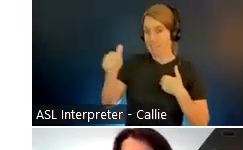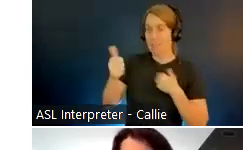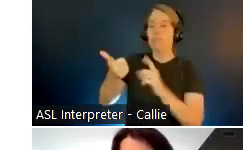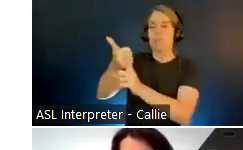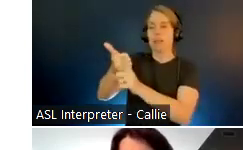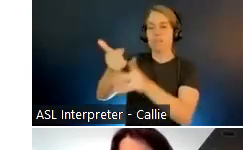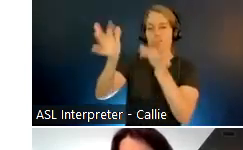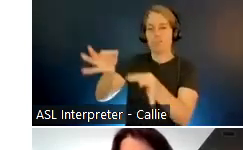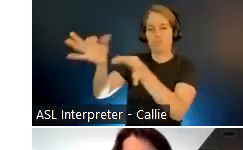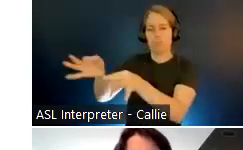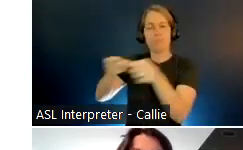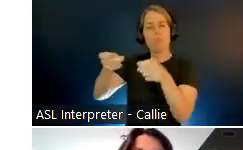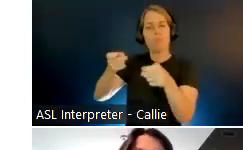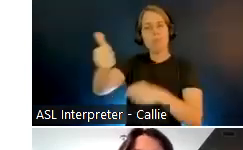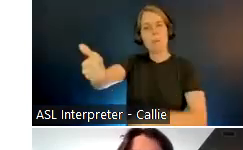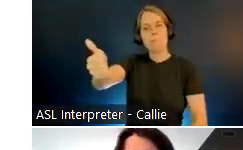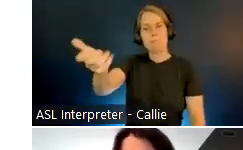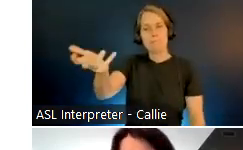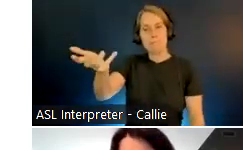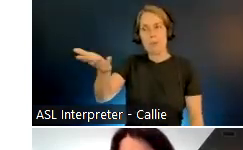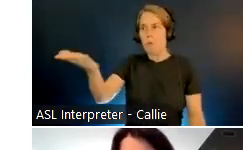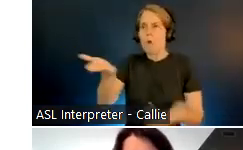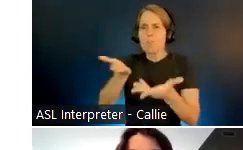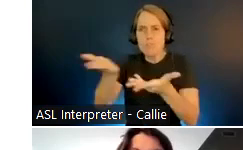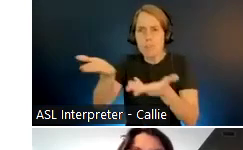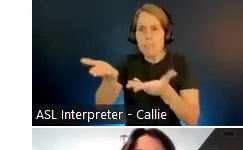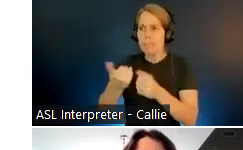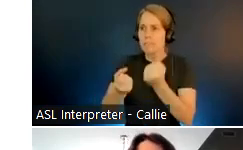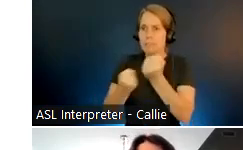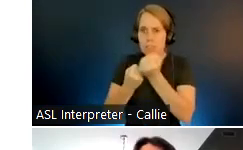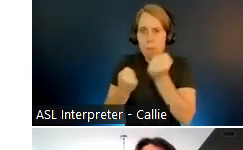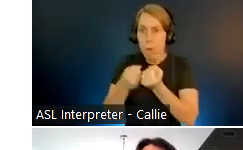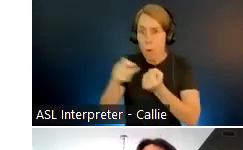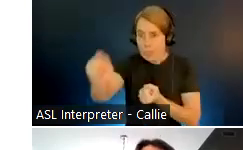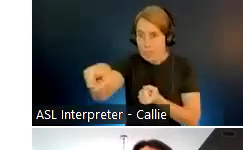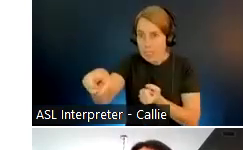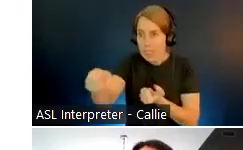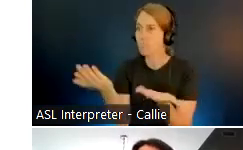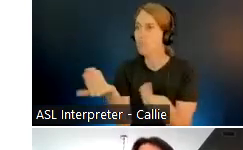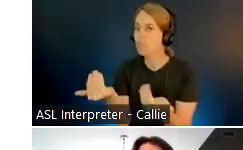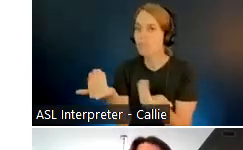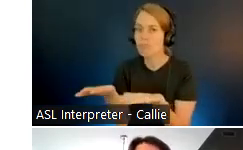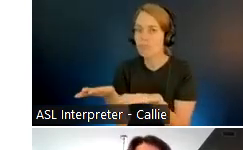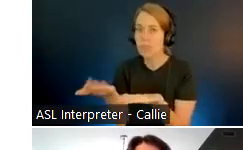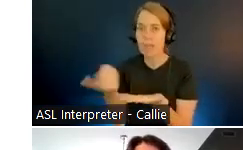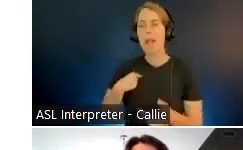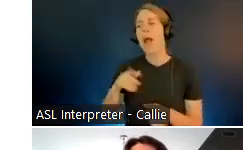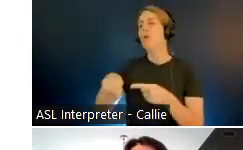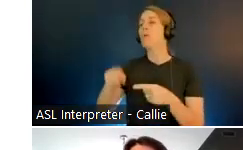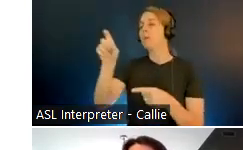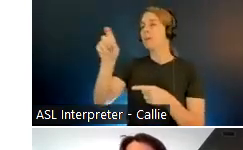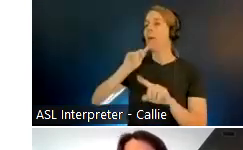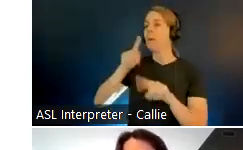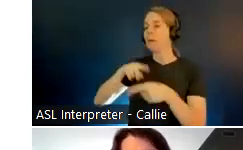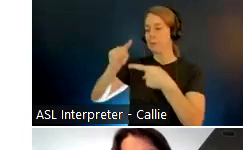types of services they need, what type of support they need. We're not saying you need this type of services,